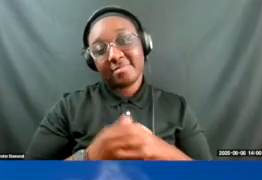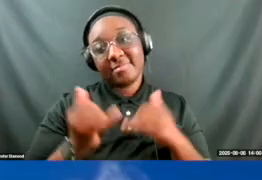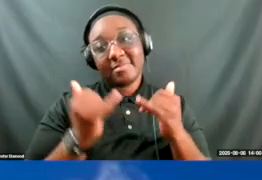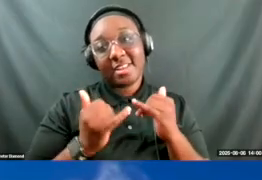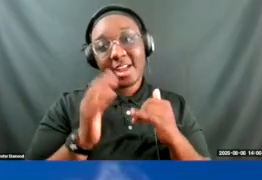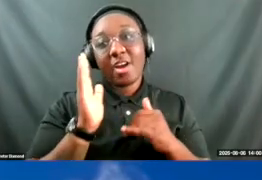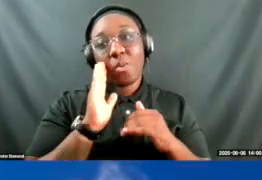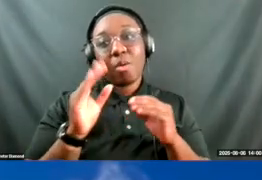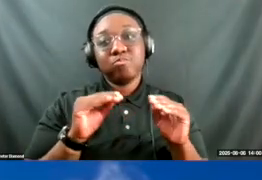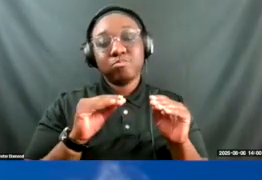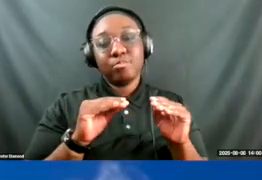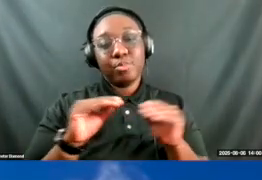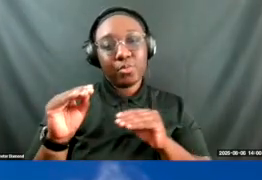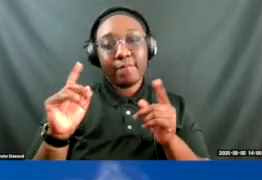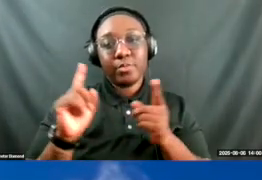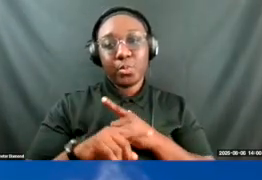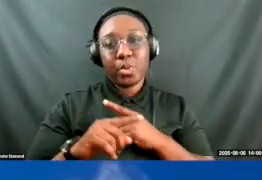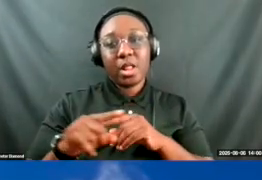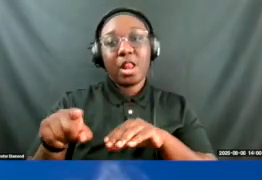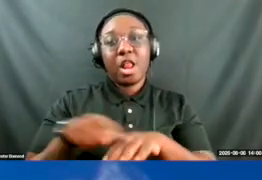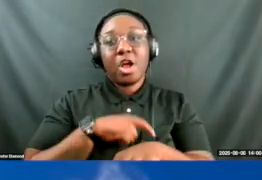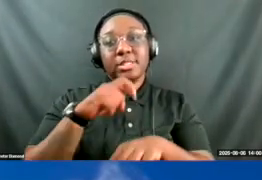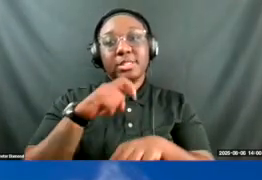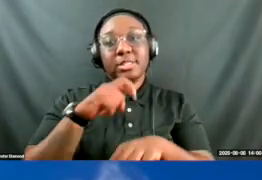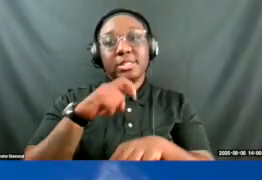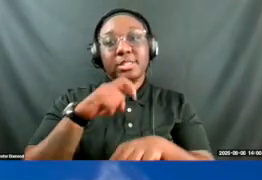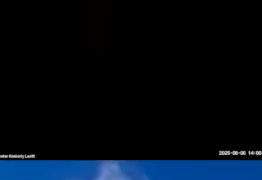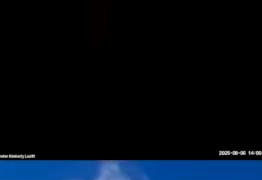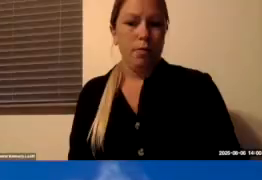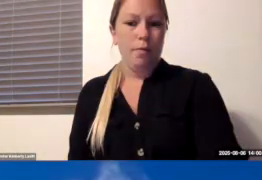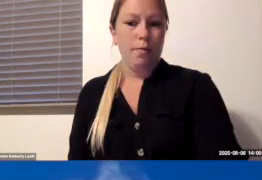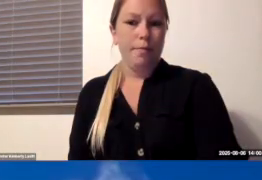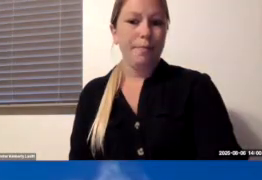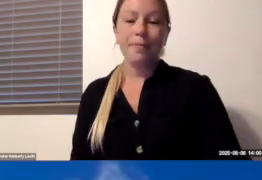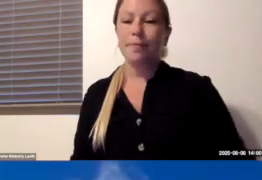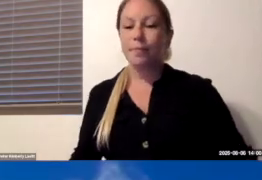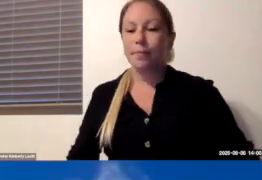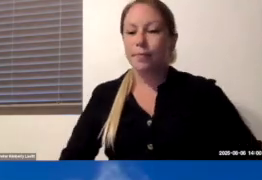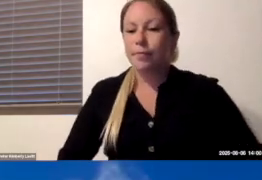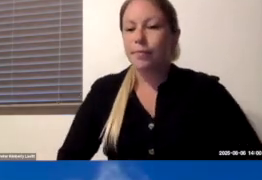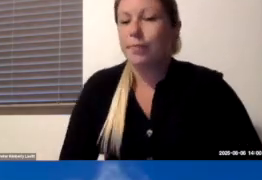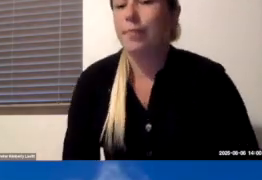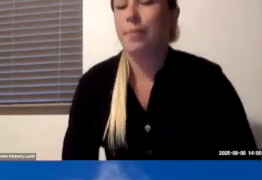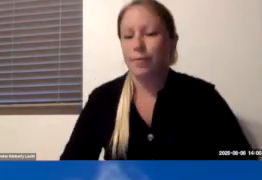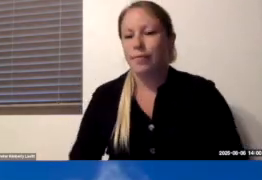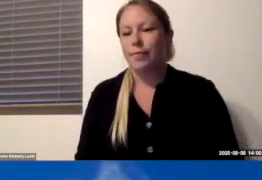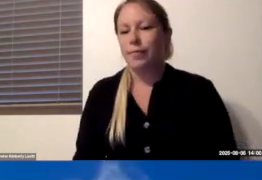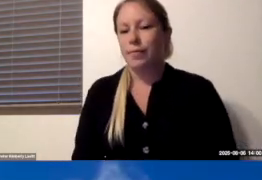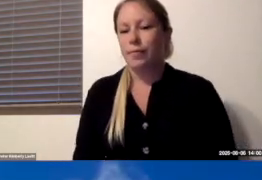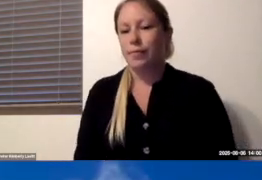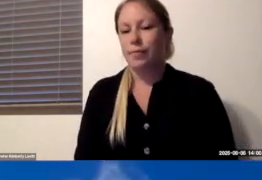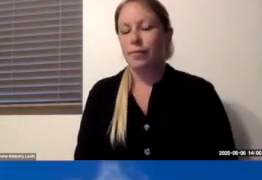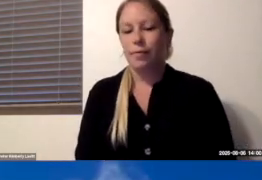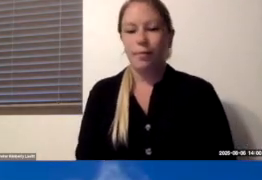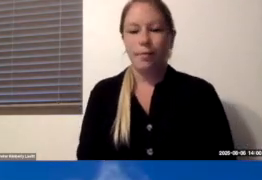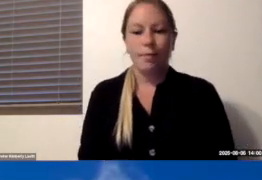going to move into the long-term strategy for light-duty vehicle incentive projects, where we will provide